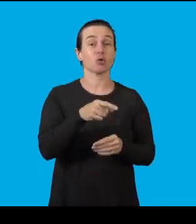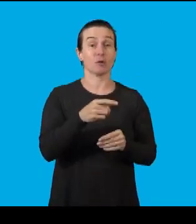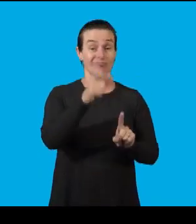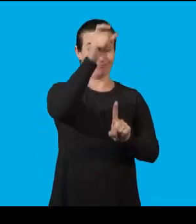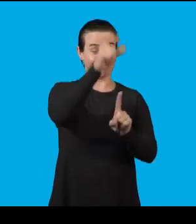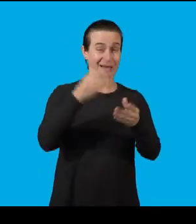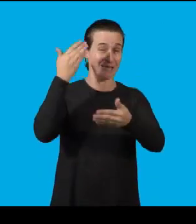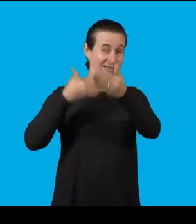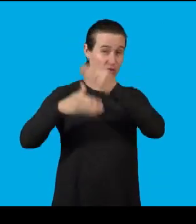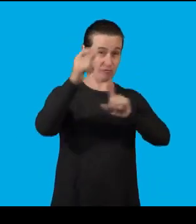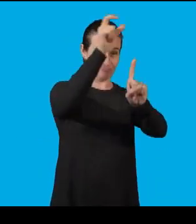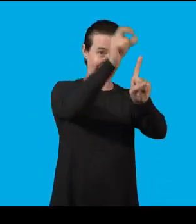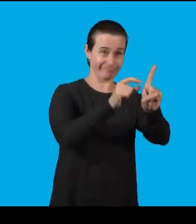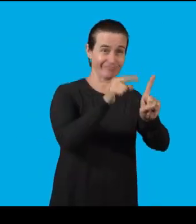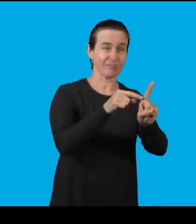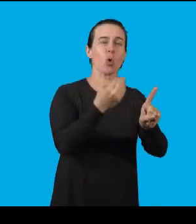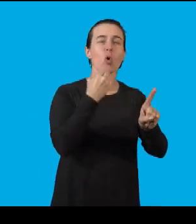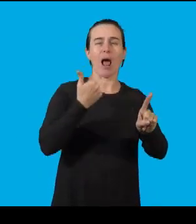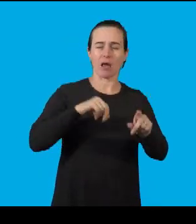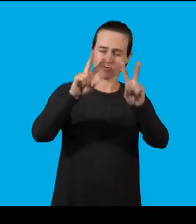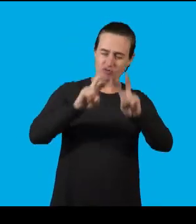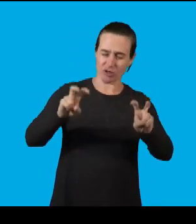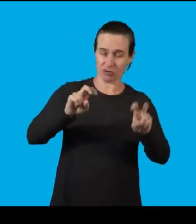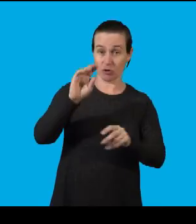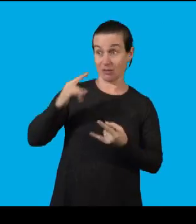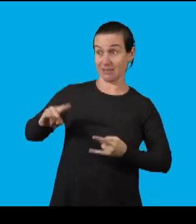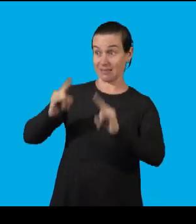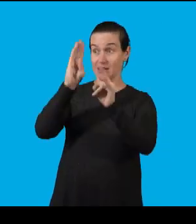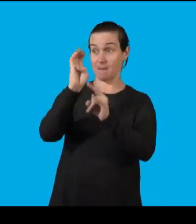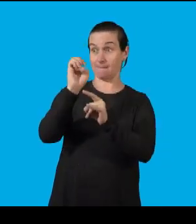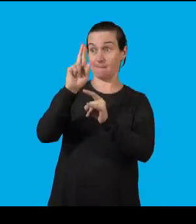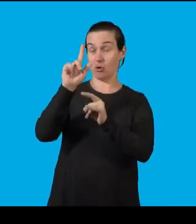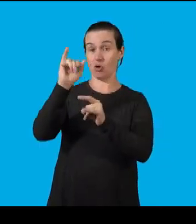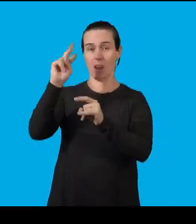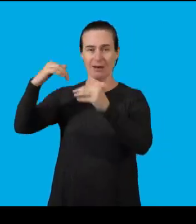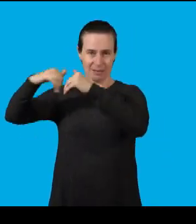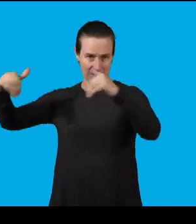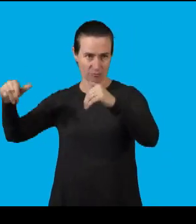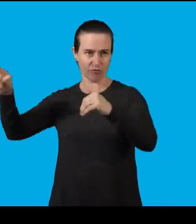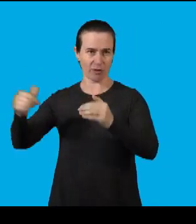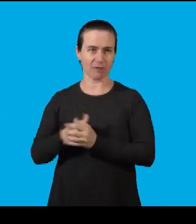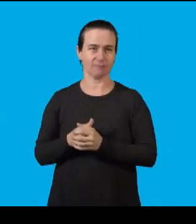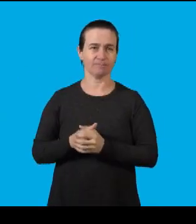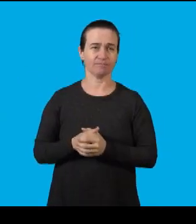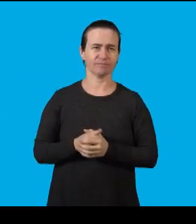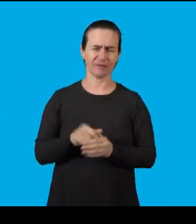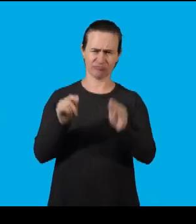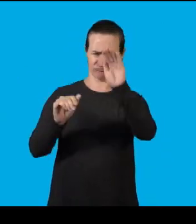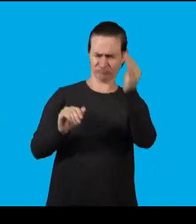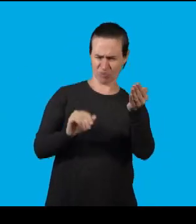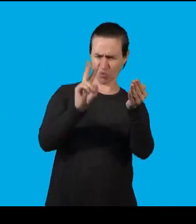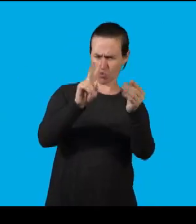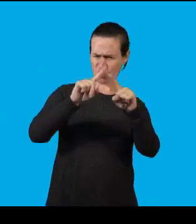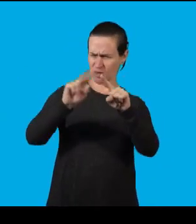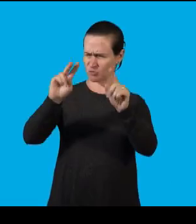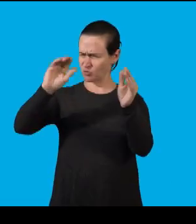historian researching the division of Berlin. And also remember to look at the mark allocation. If it's 2 times